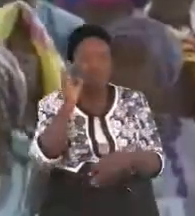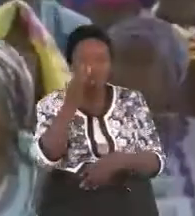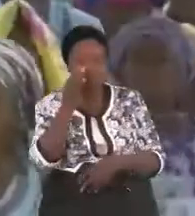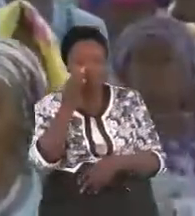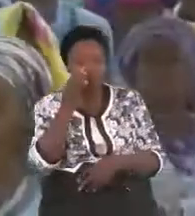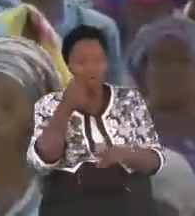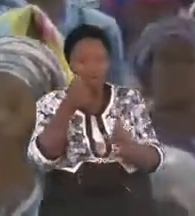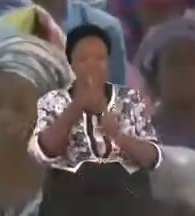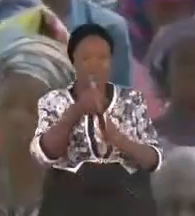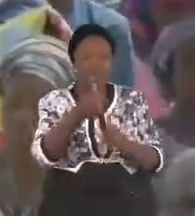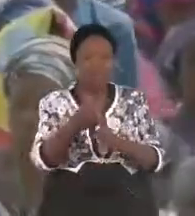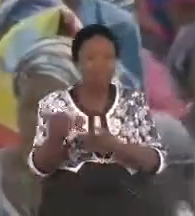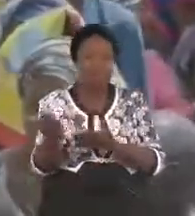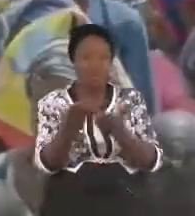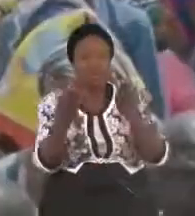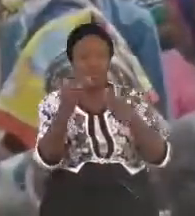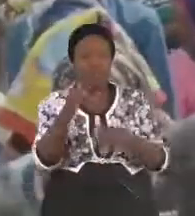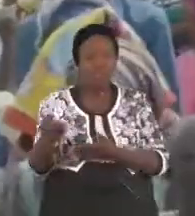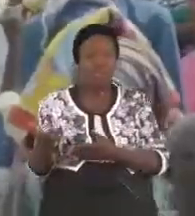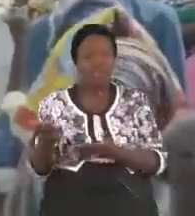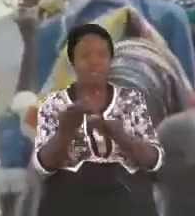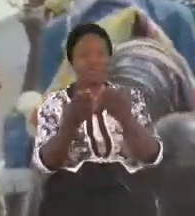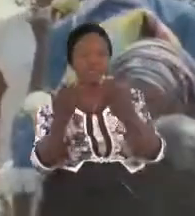Self-sacrificing service